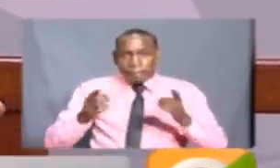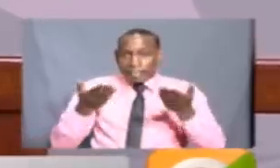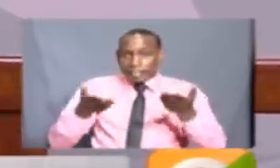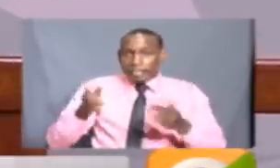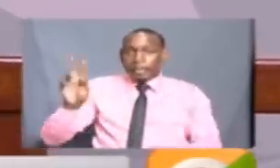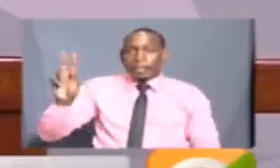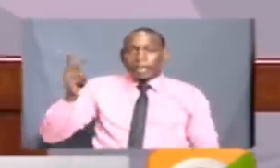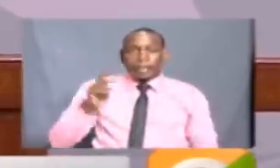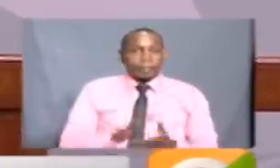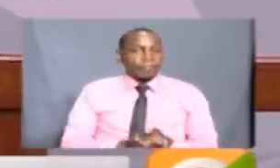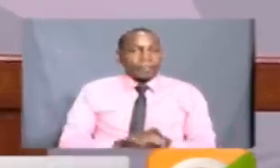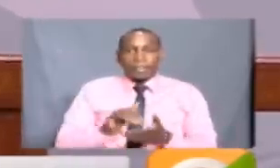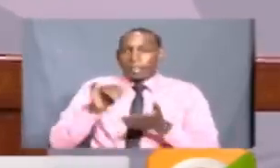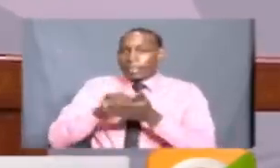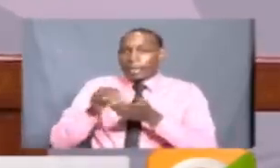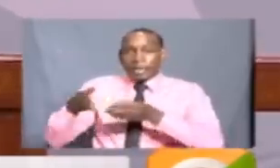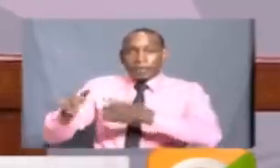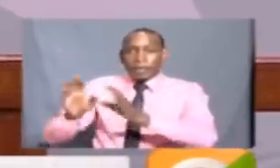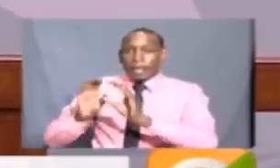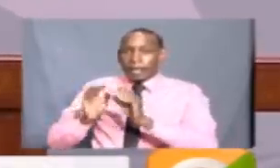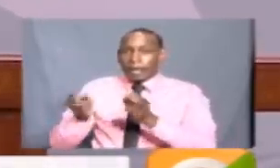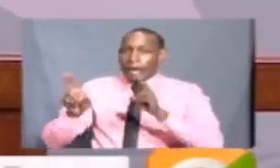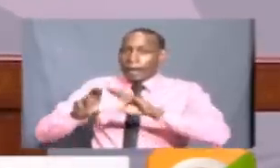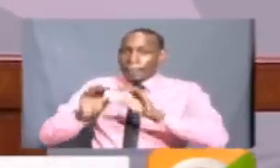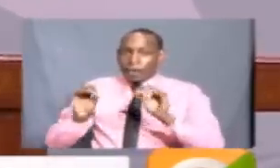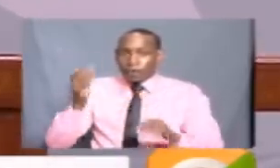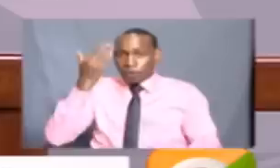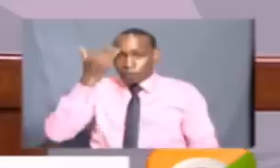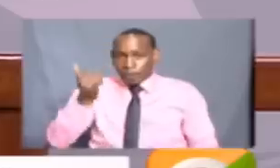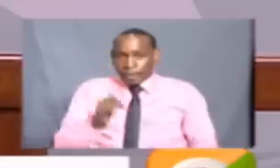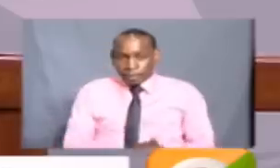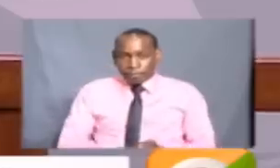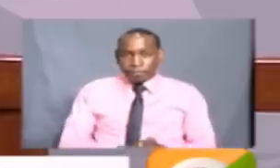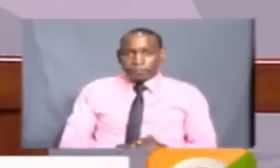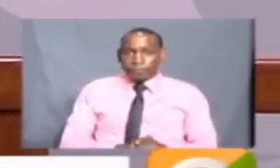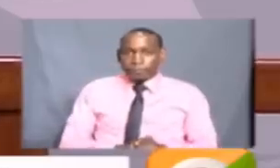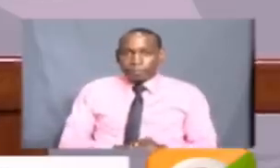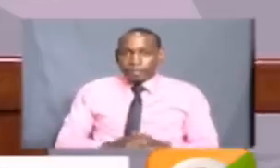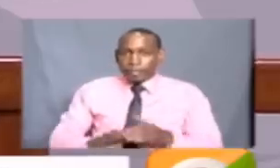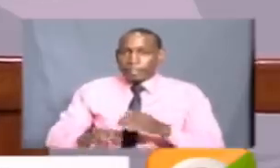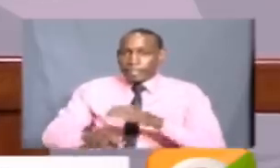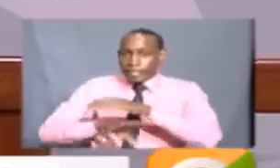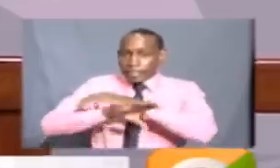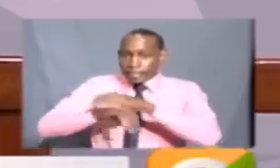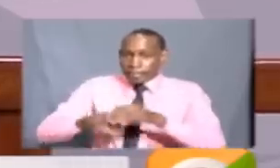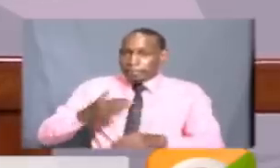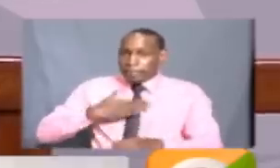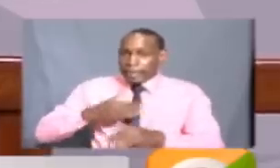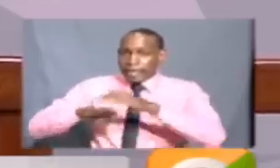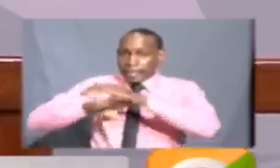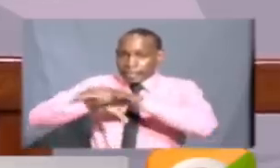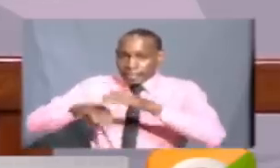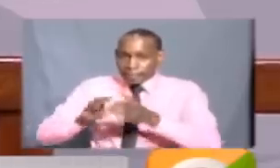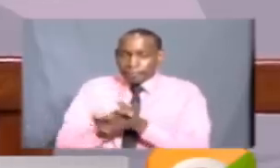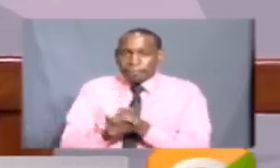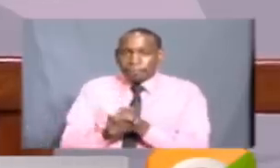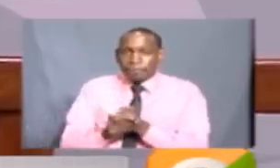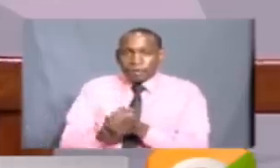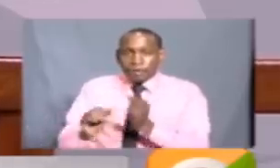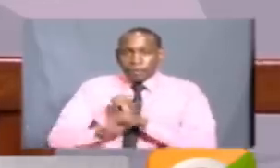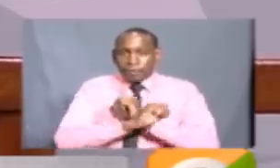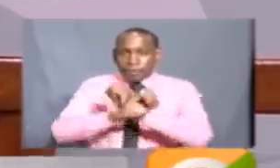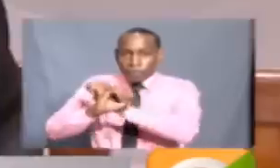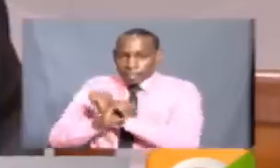Kenya, that does not happen, because a thief is our thief, immunized by